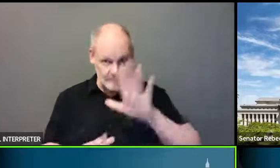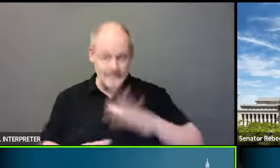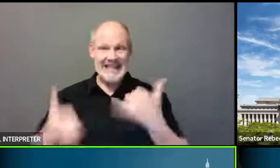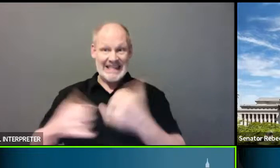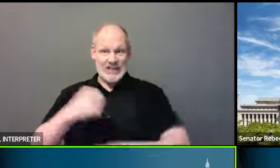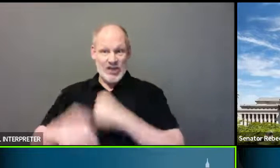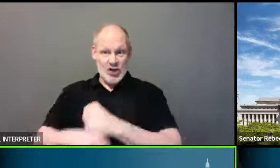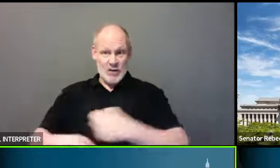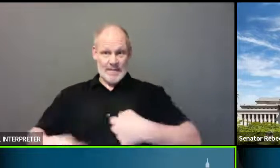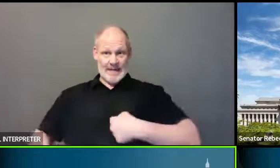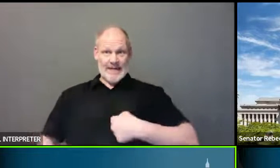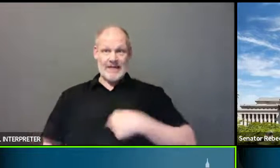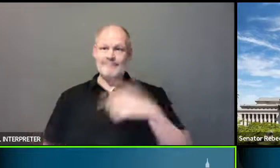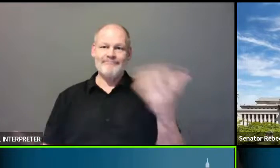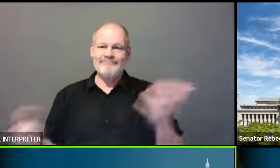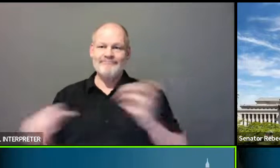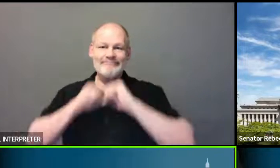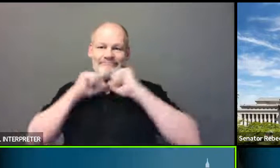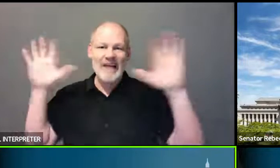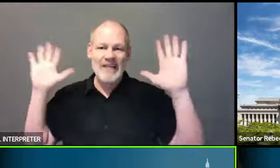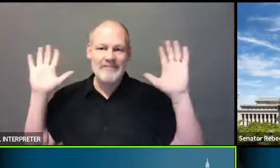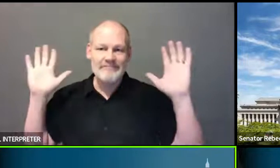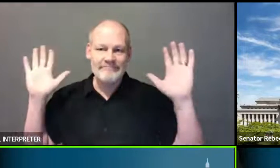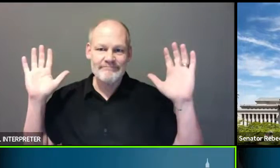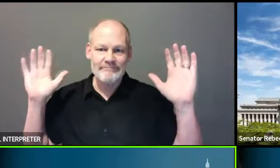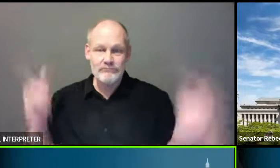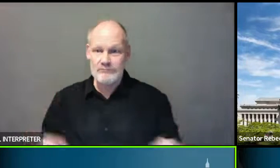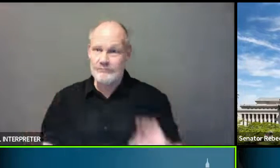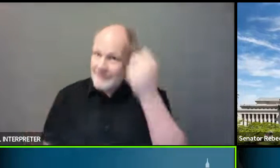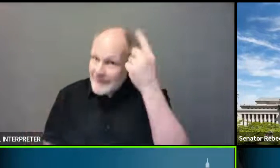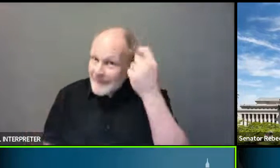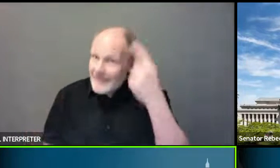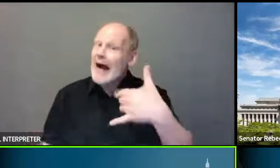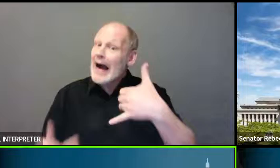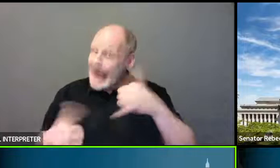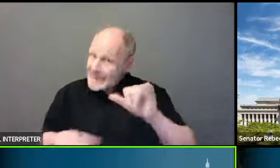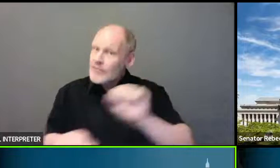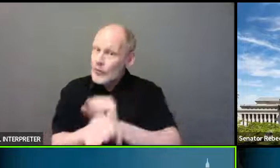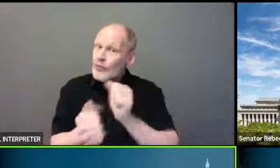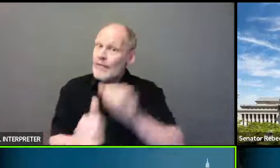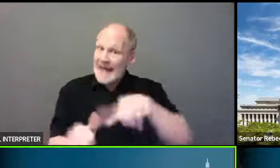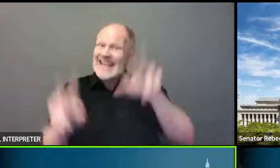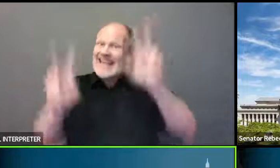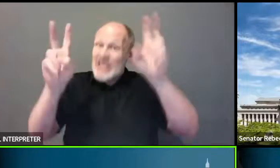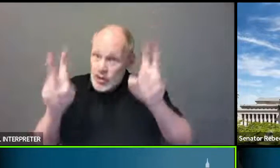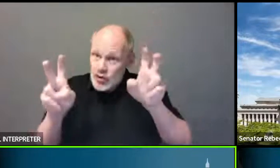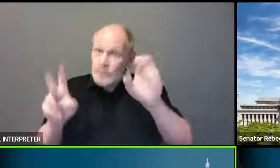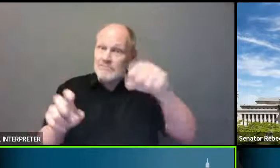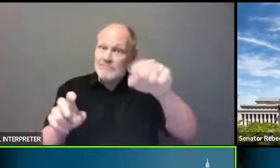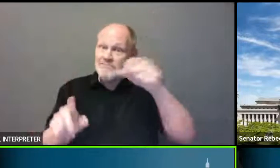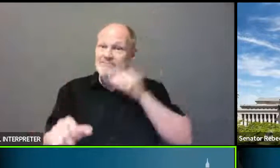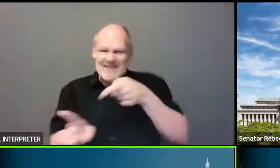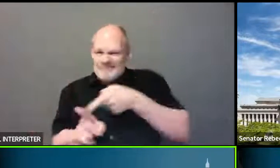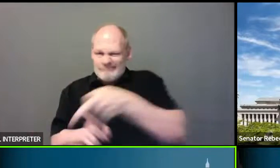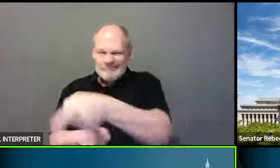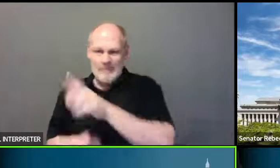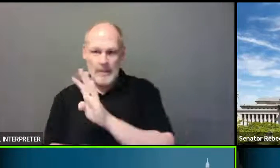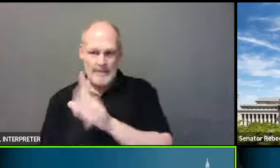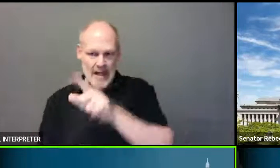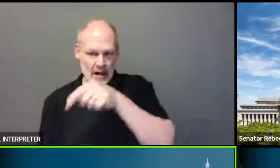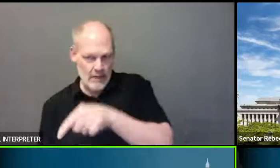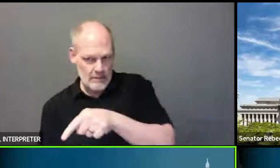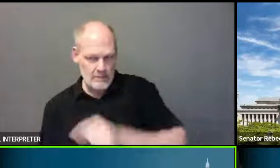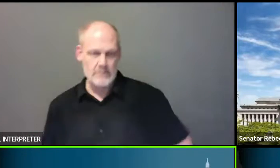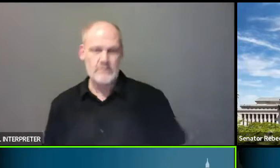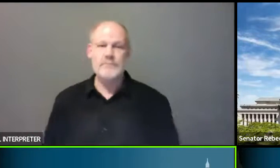nothing. But that's not to say I have not been working on these issues. So as an example, one of